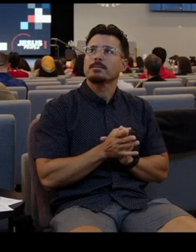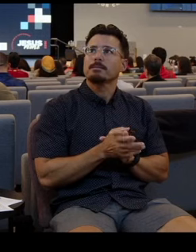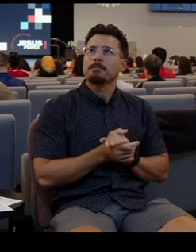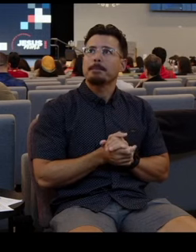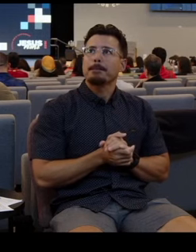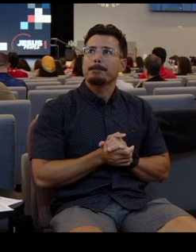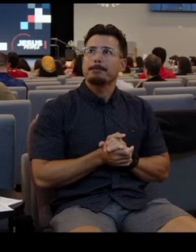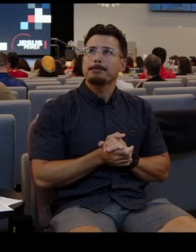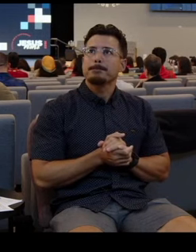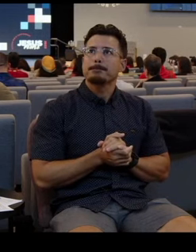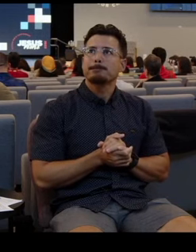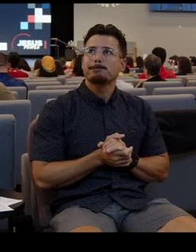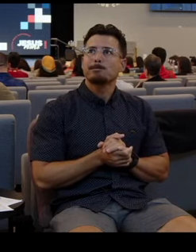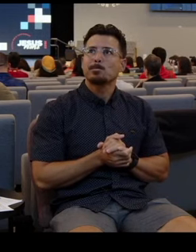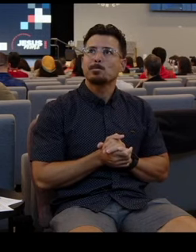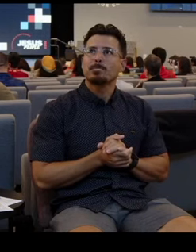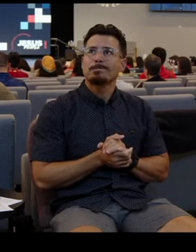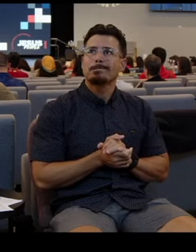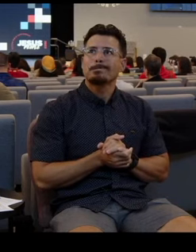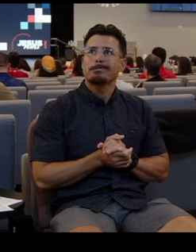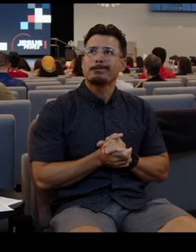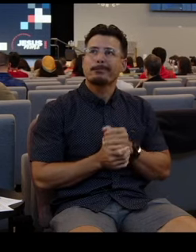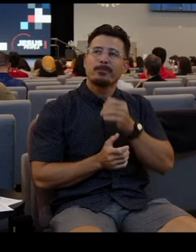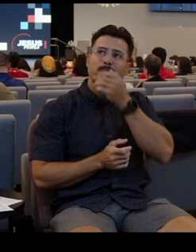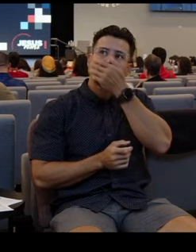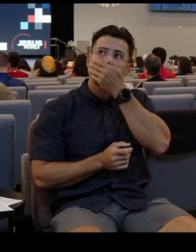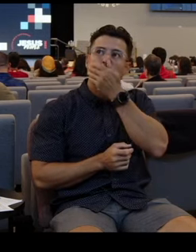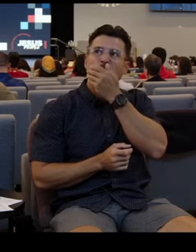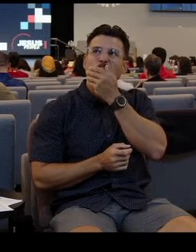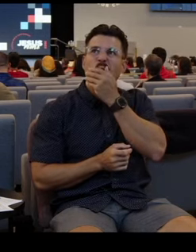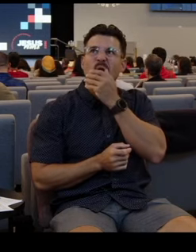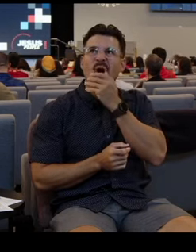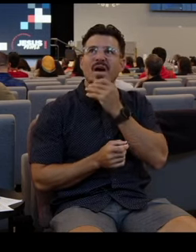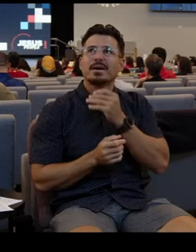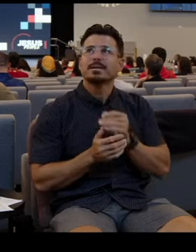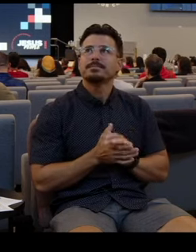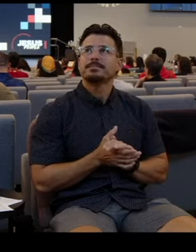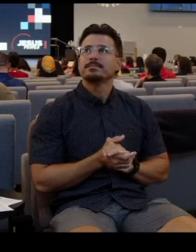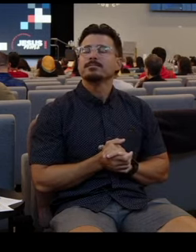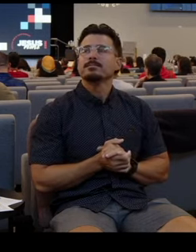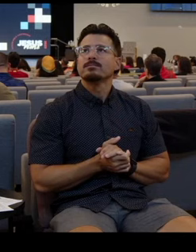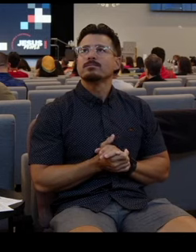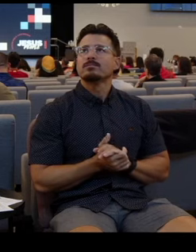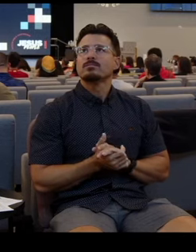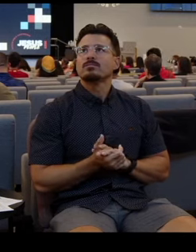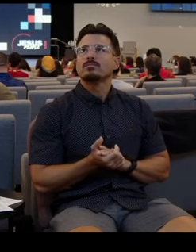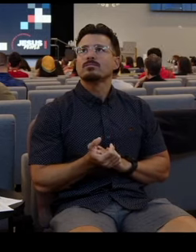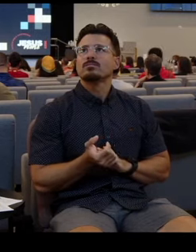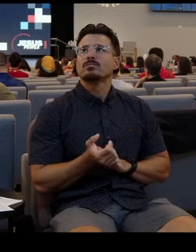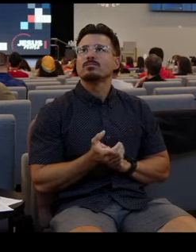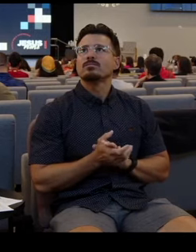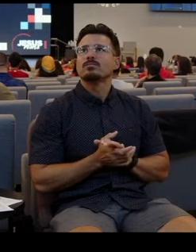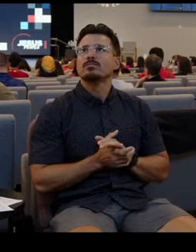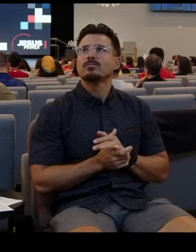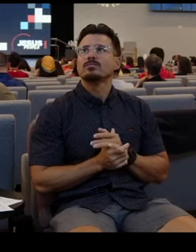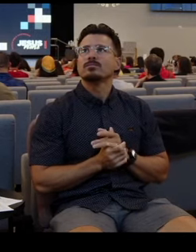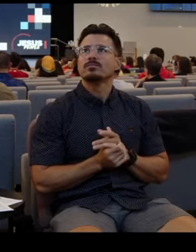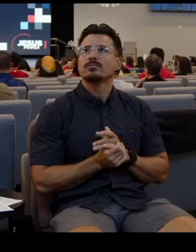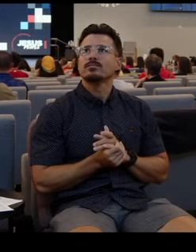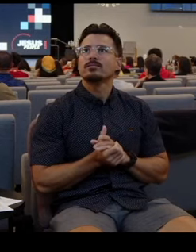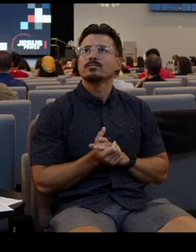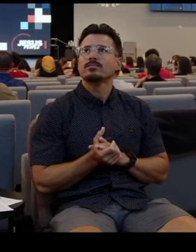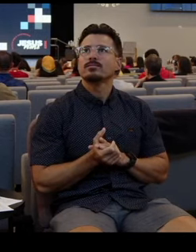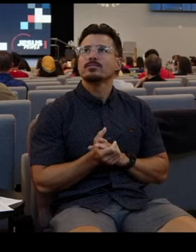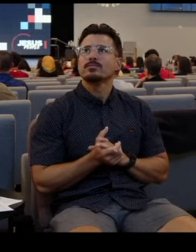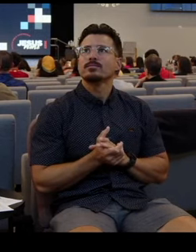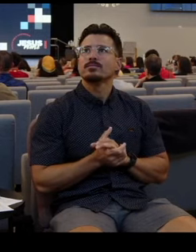mustard seed that a man took and sowed in his field. It is the smallest of all seeds, but when it is grown, it is